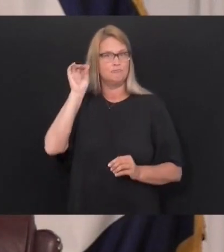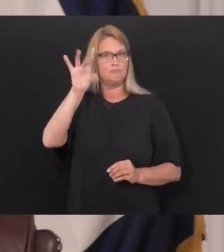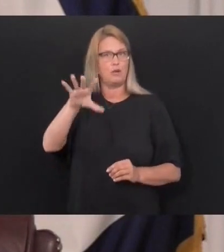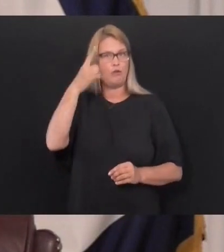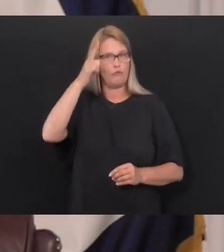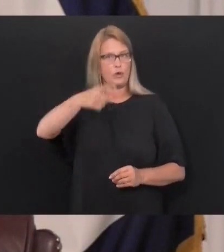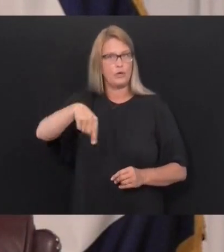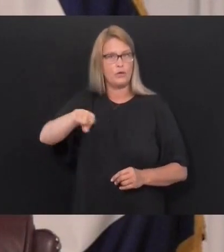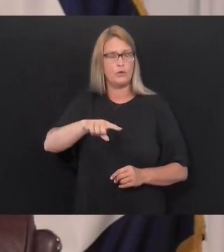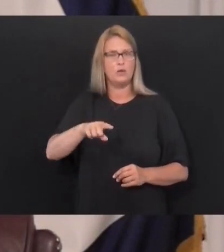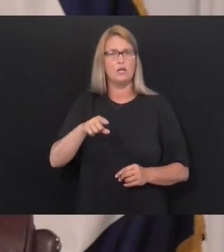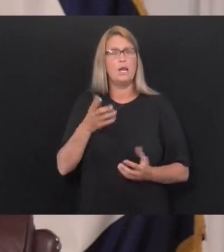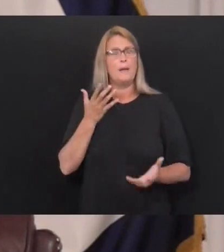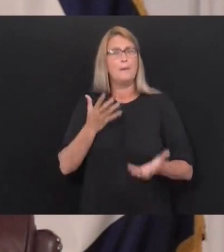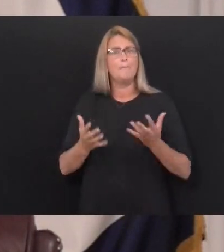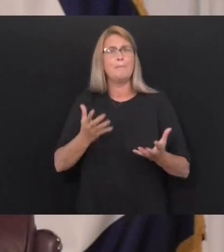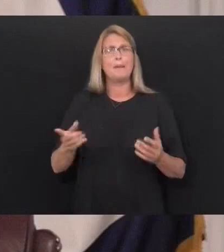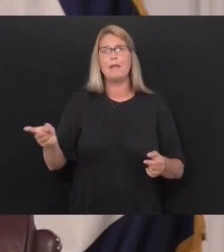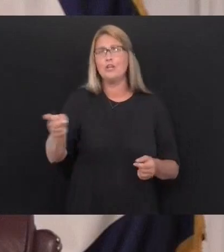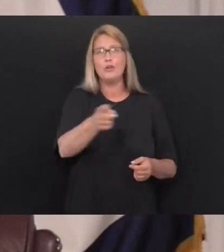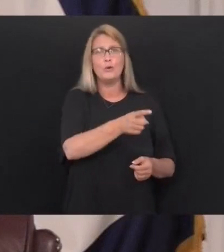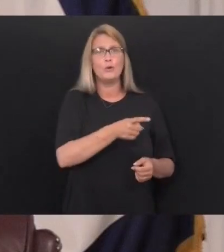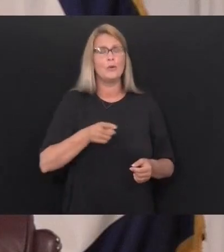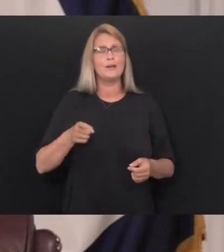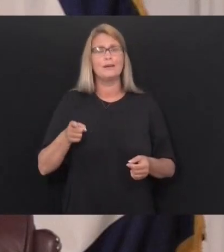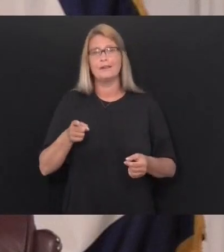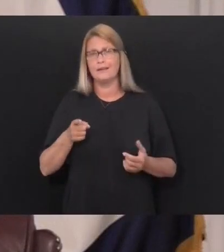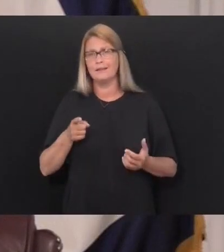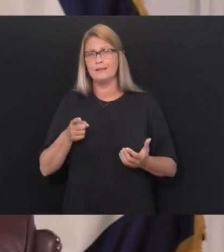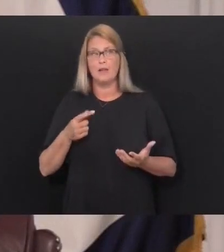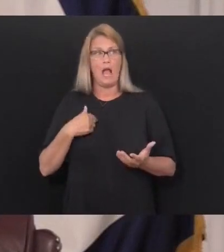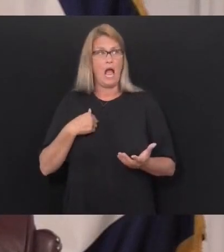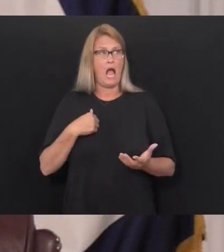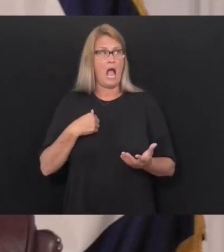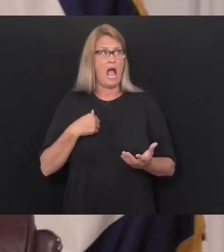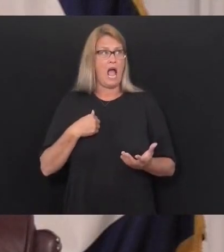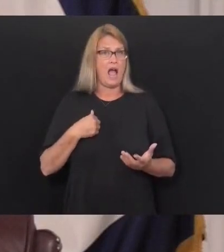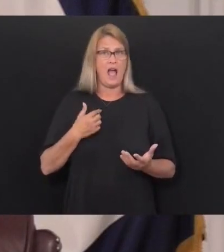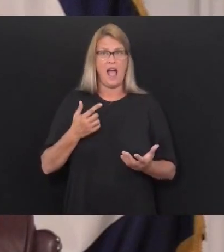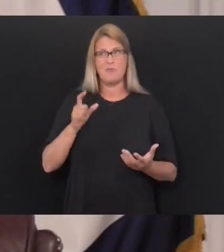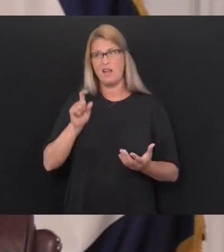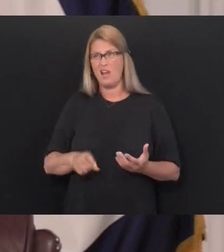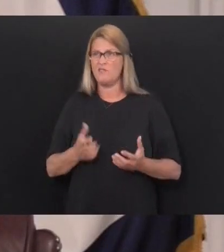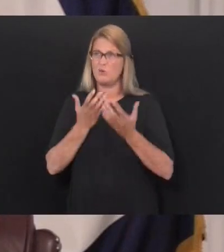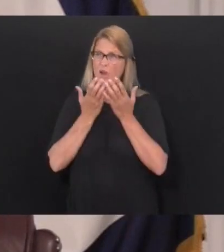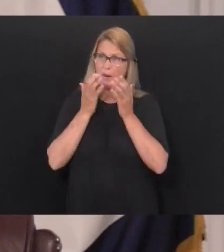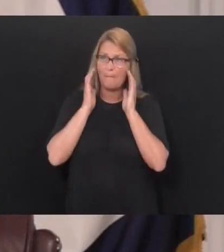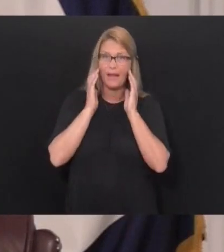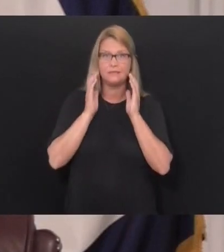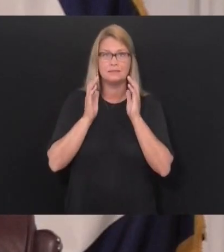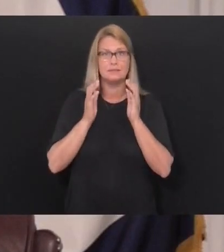we think that there'll be times that some teams will have to sit down.